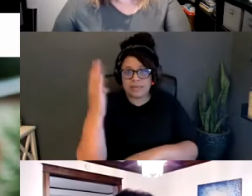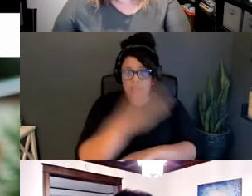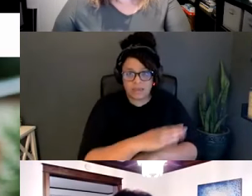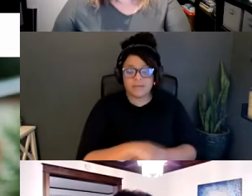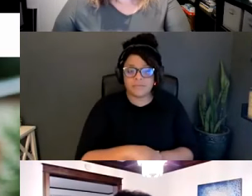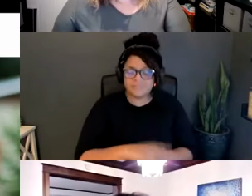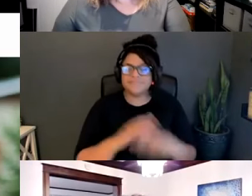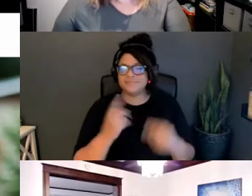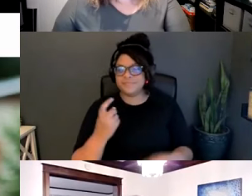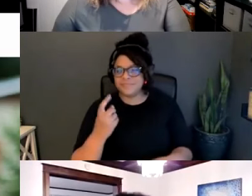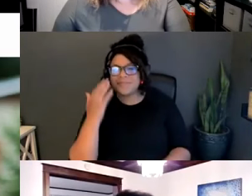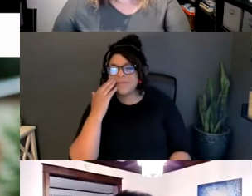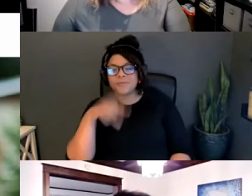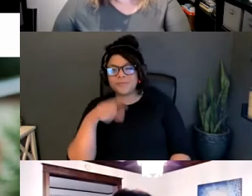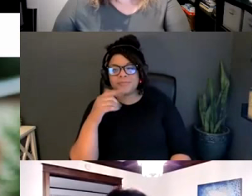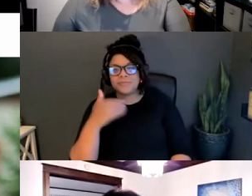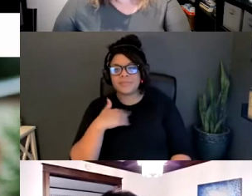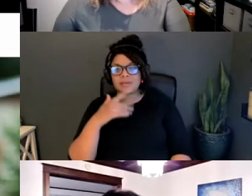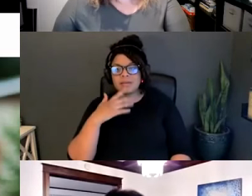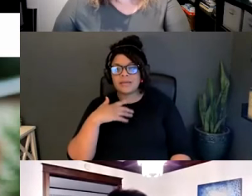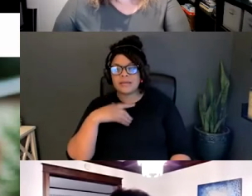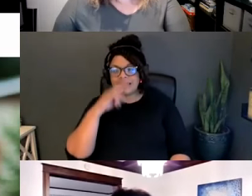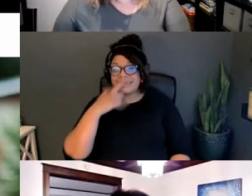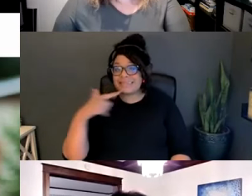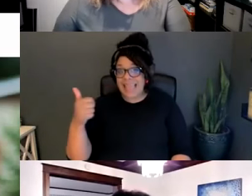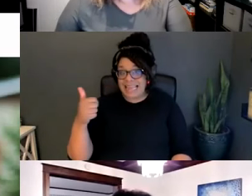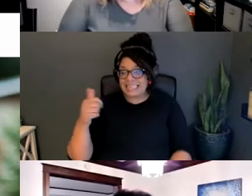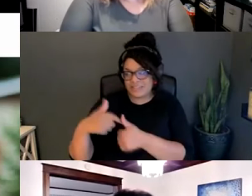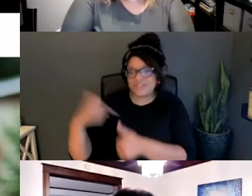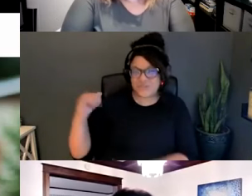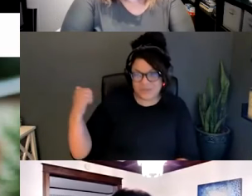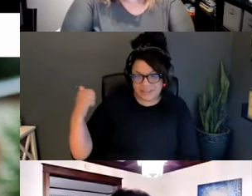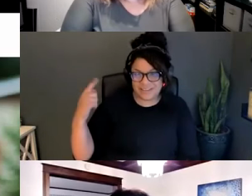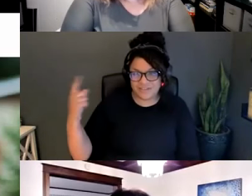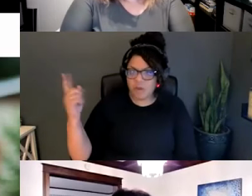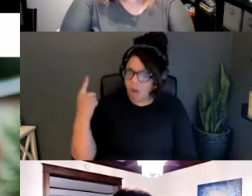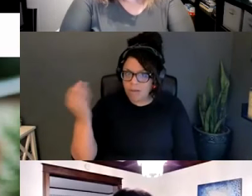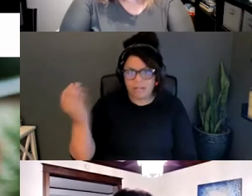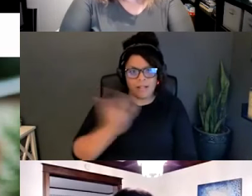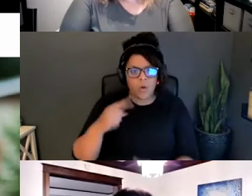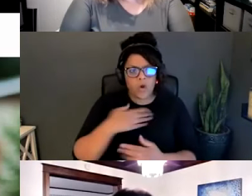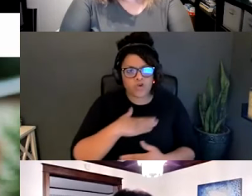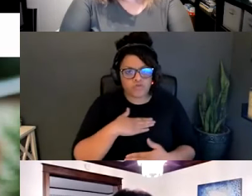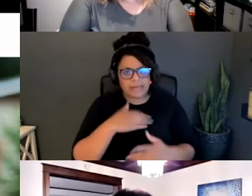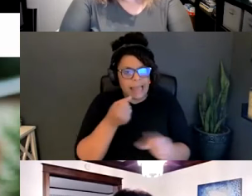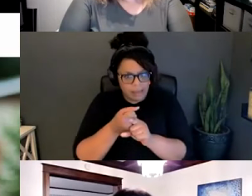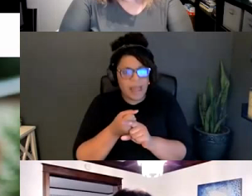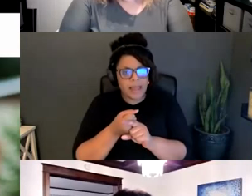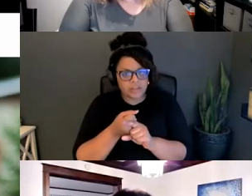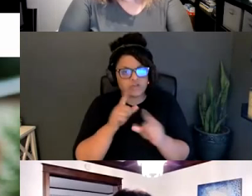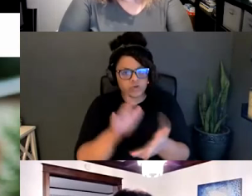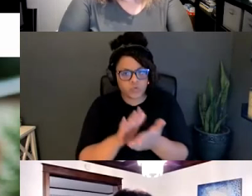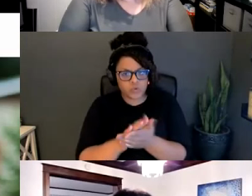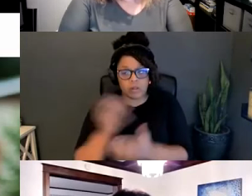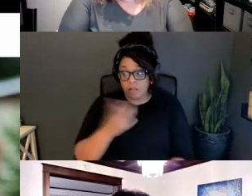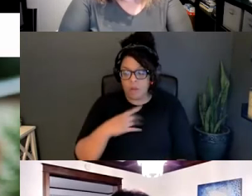As many of you may know, I have a 10-year-old, she's back here too. She also lets me know when recess is impacted in her school so that I